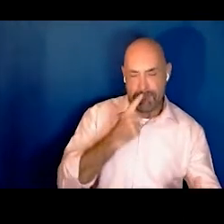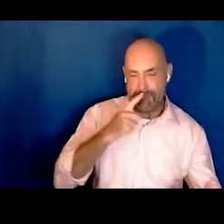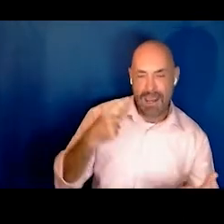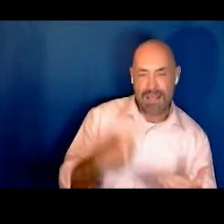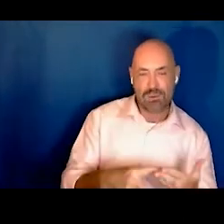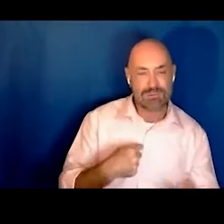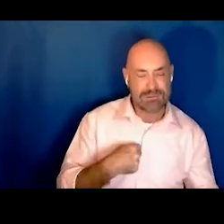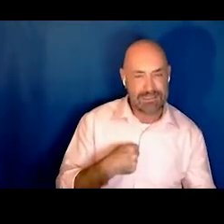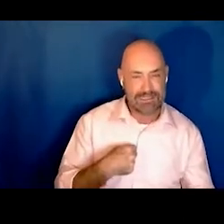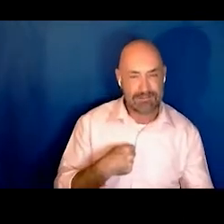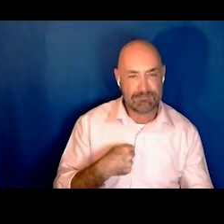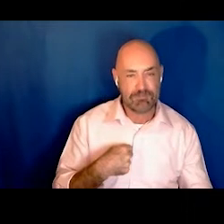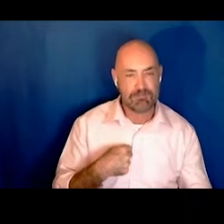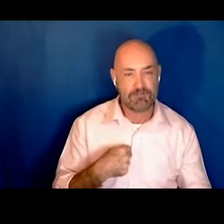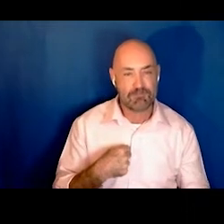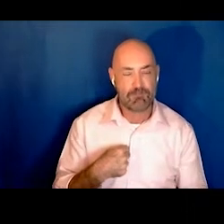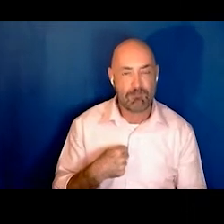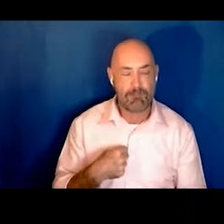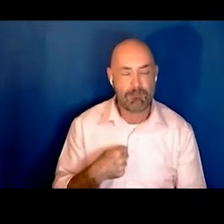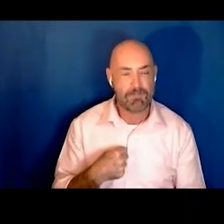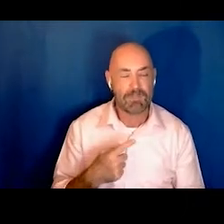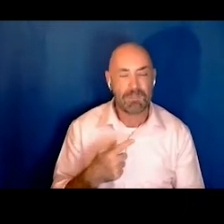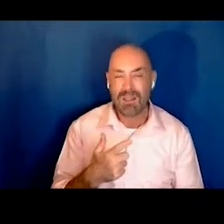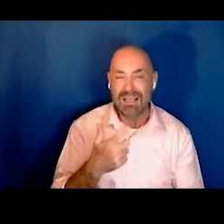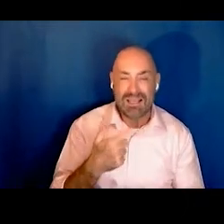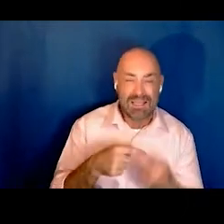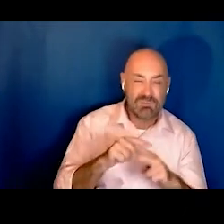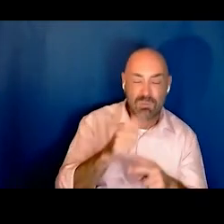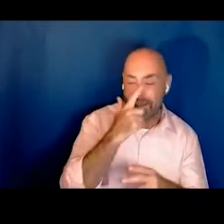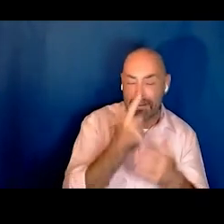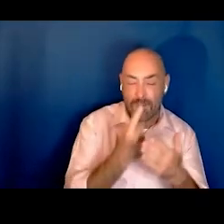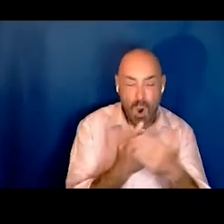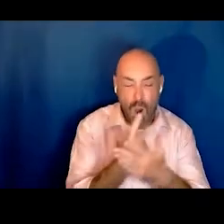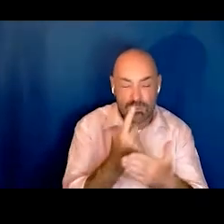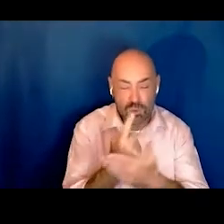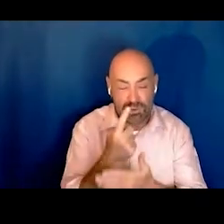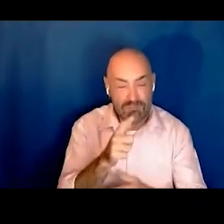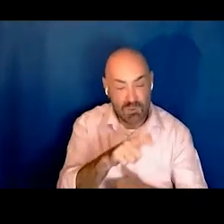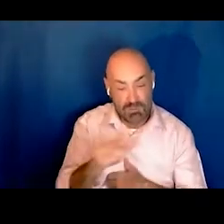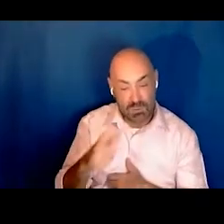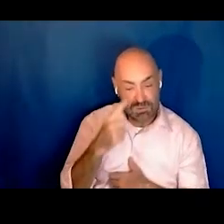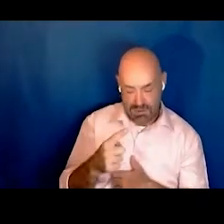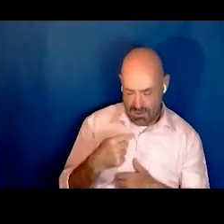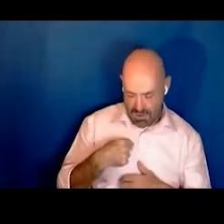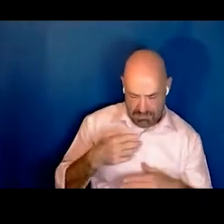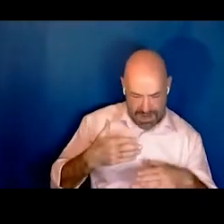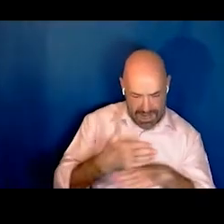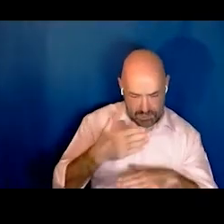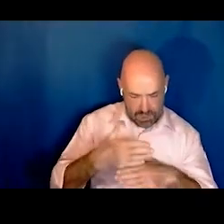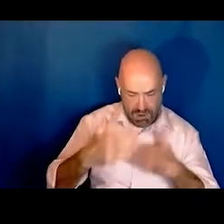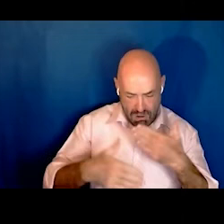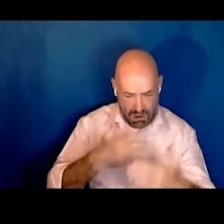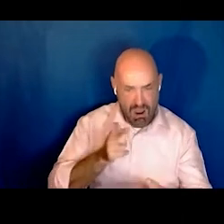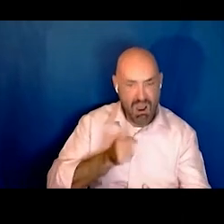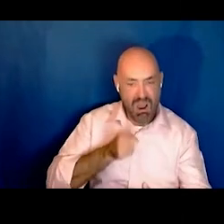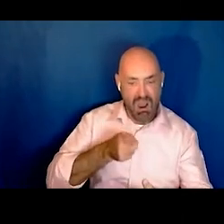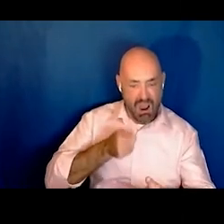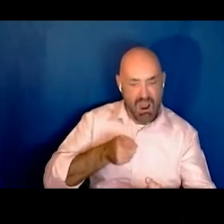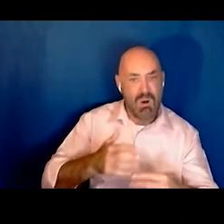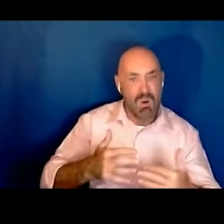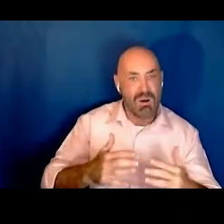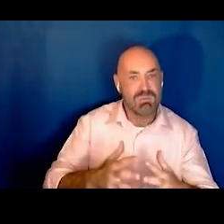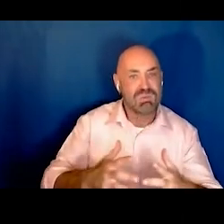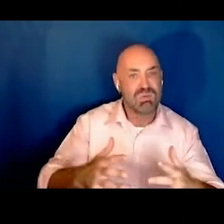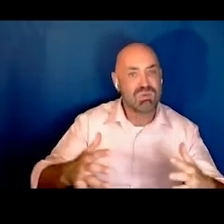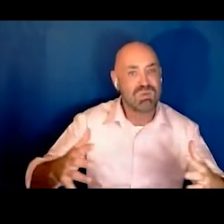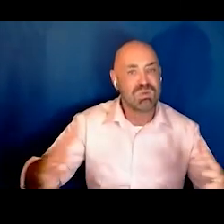students an opportunity for them to see the effectiveness of their own actions and take pro-environmental behaviors,